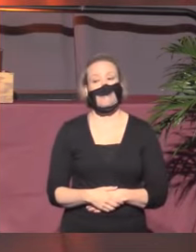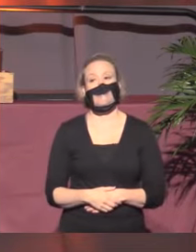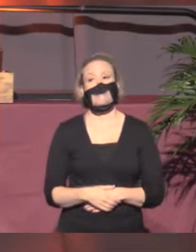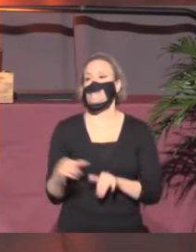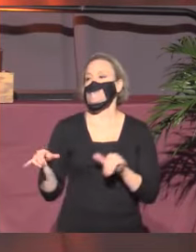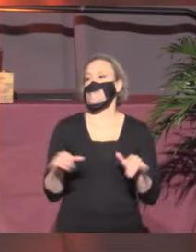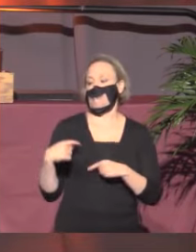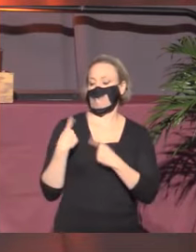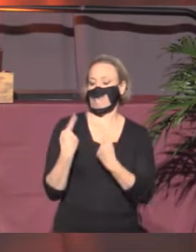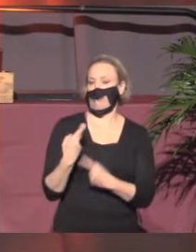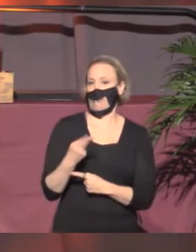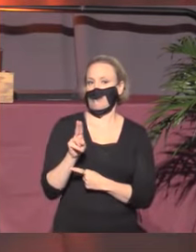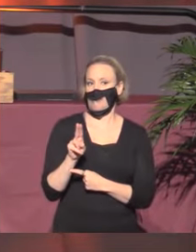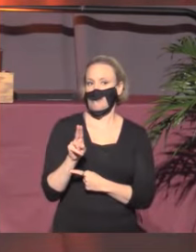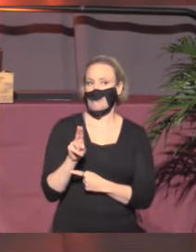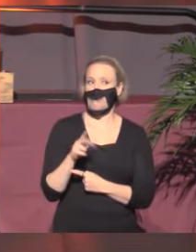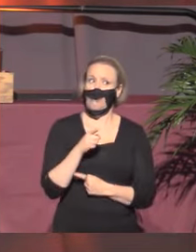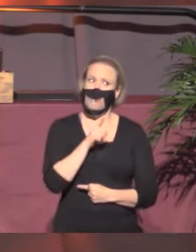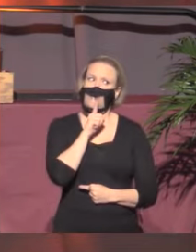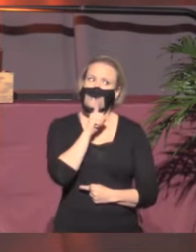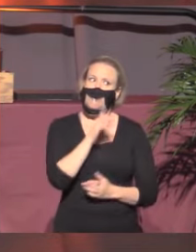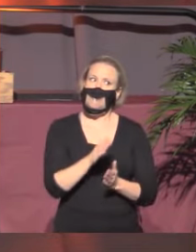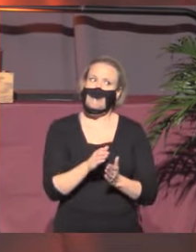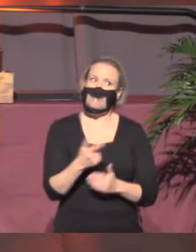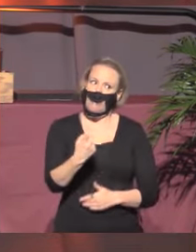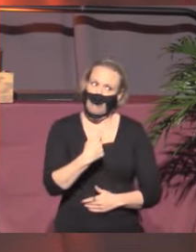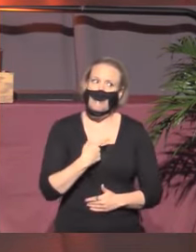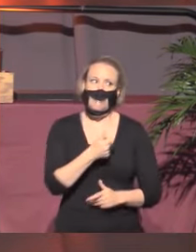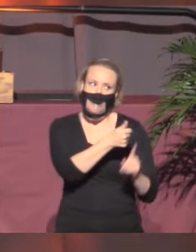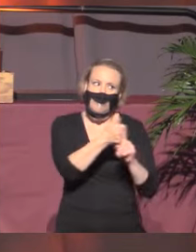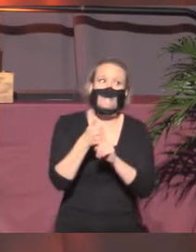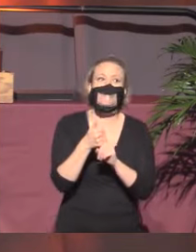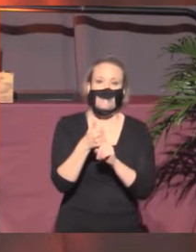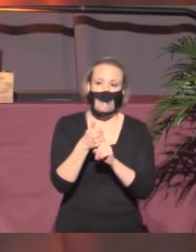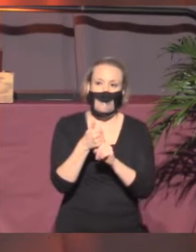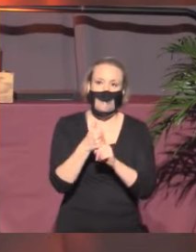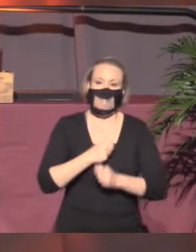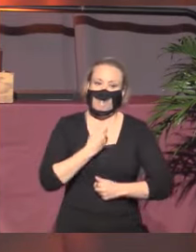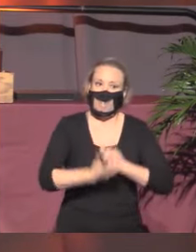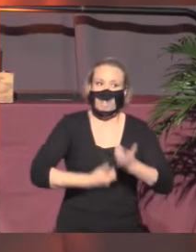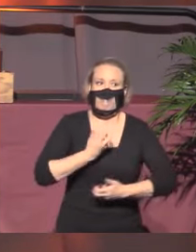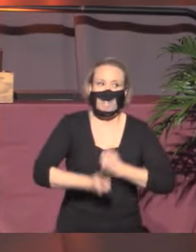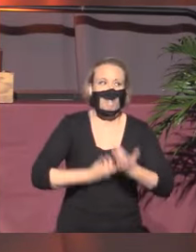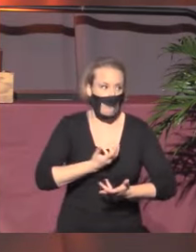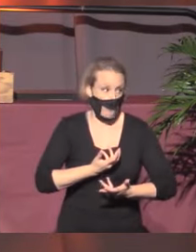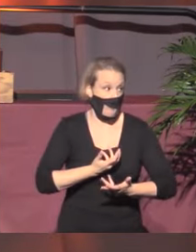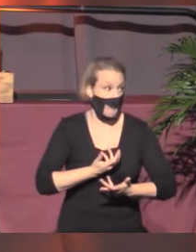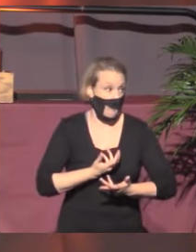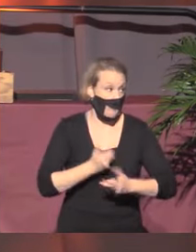demanded a lot of yourself. You gave a lot of yourself. And we're